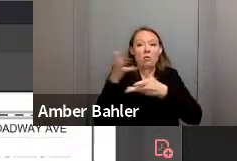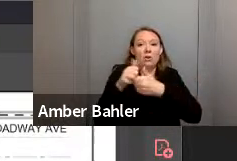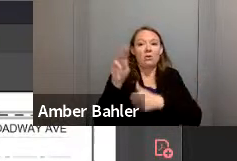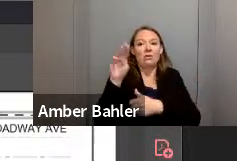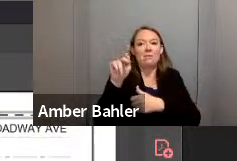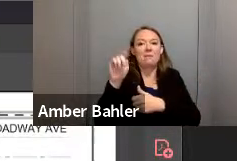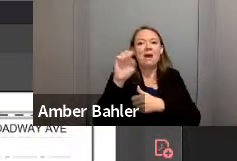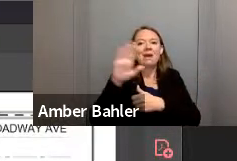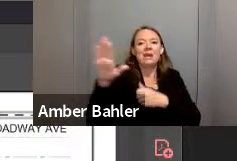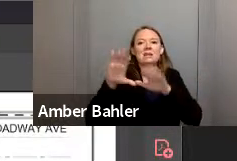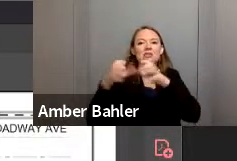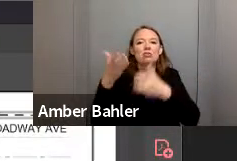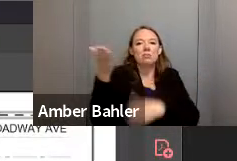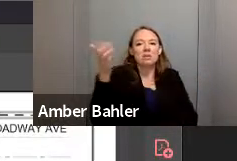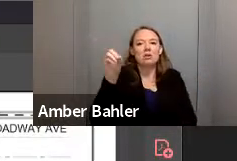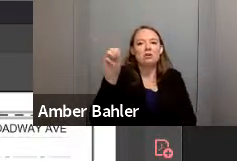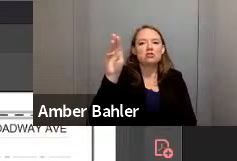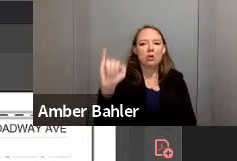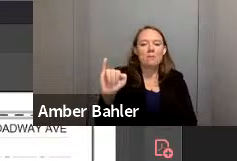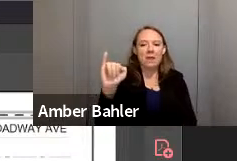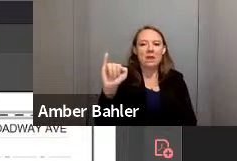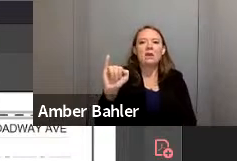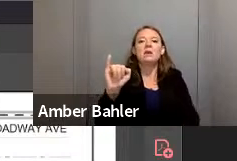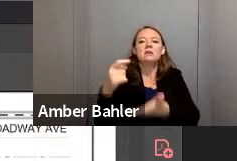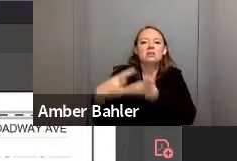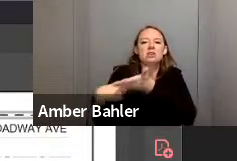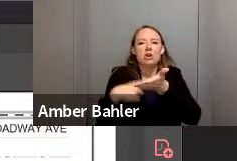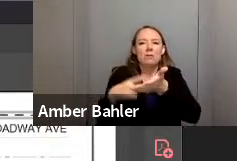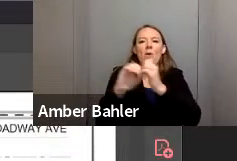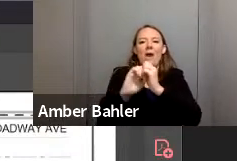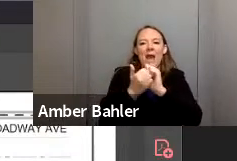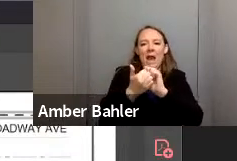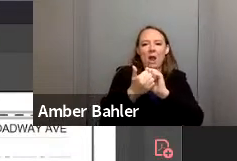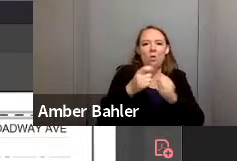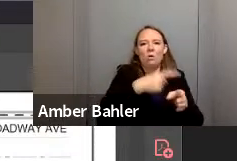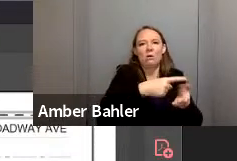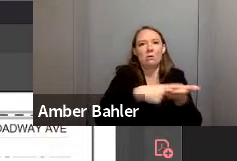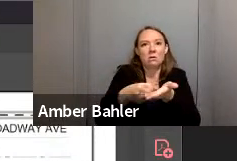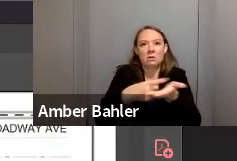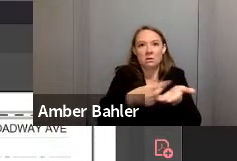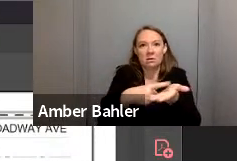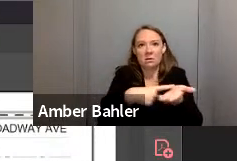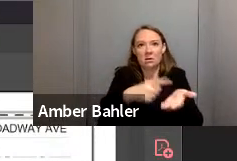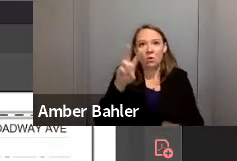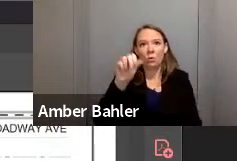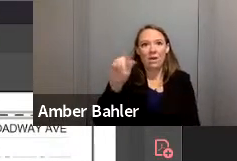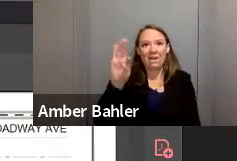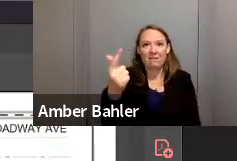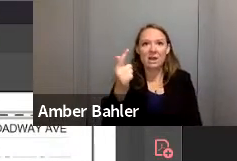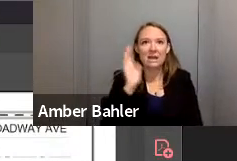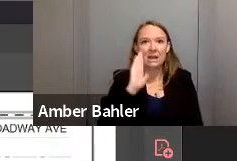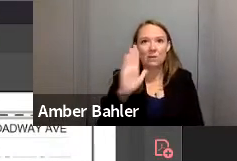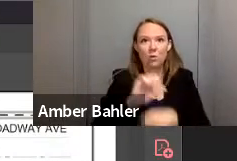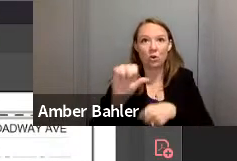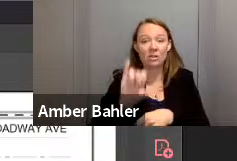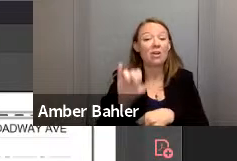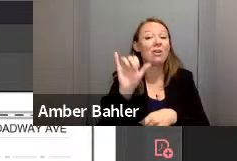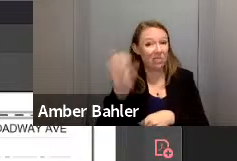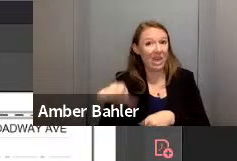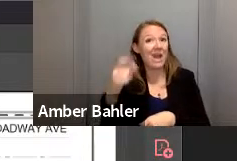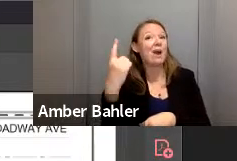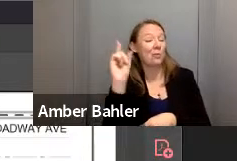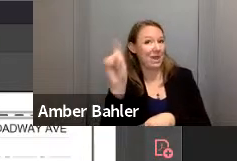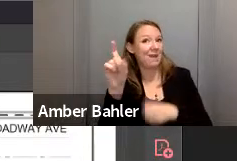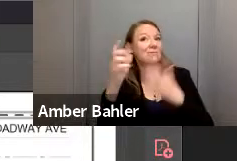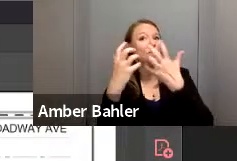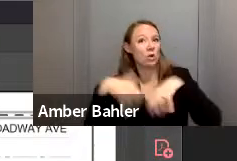at Domi on how the wayfinding is going to work there. That's something that we still have to work out, that and